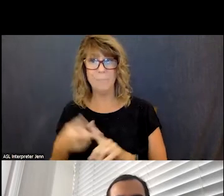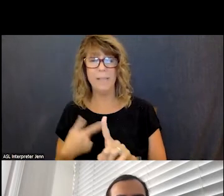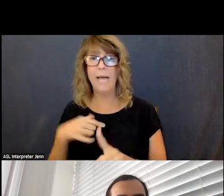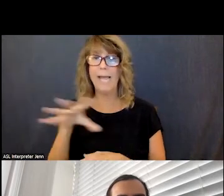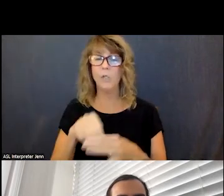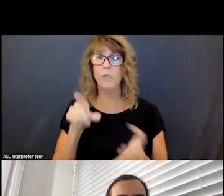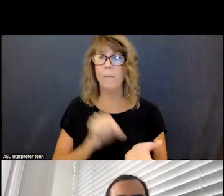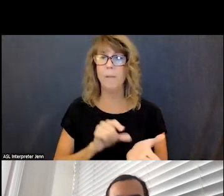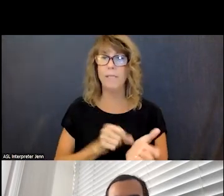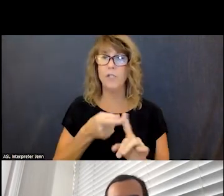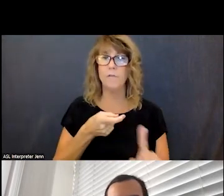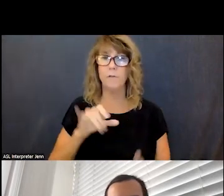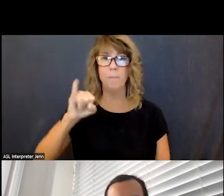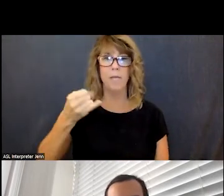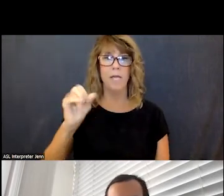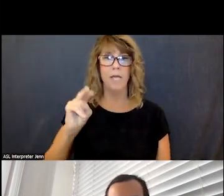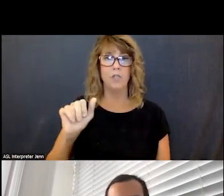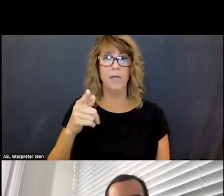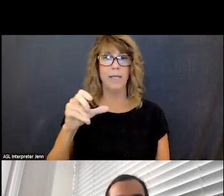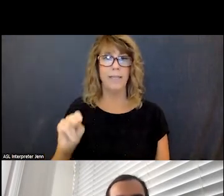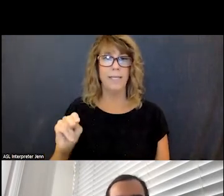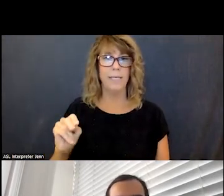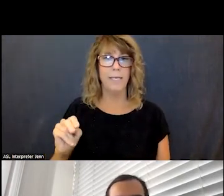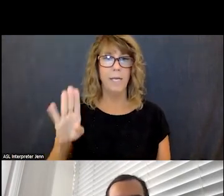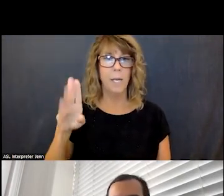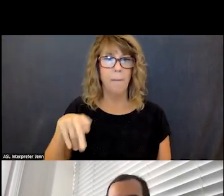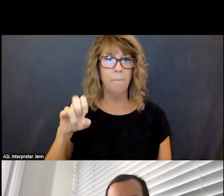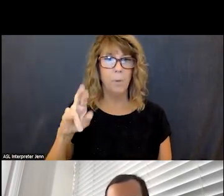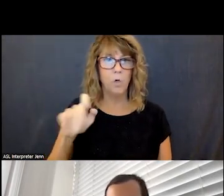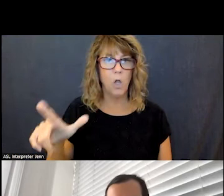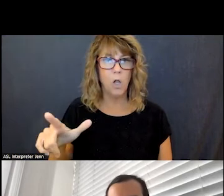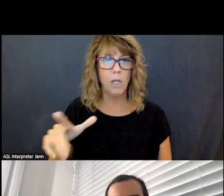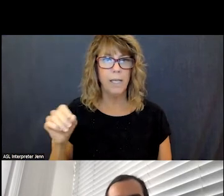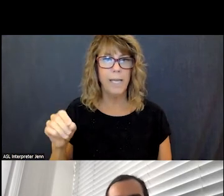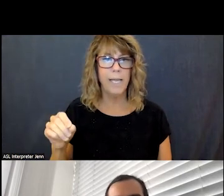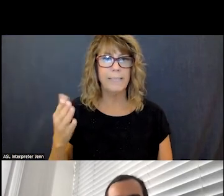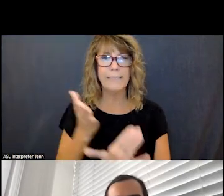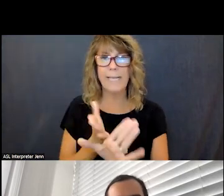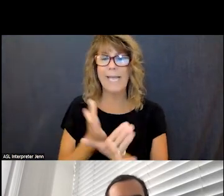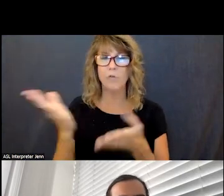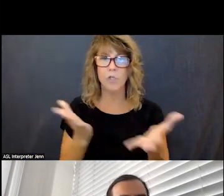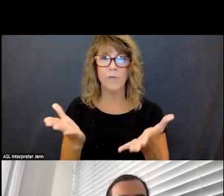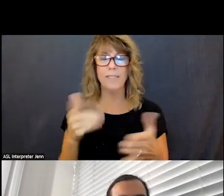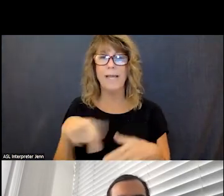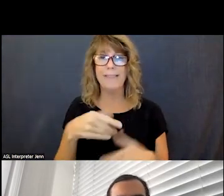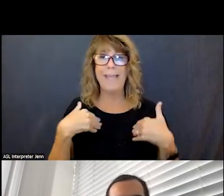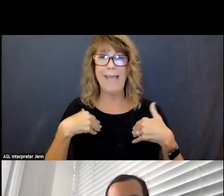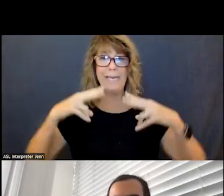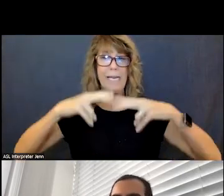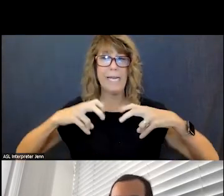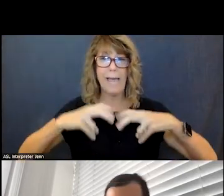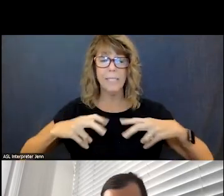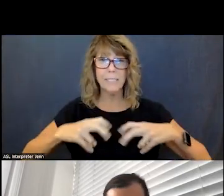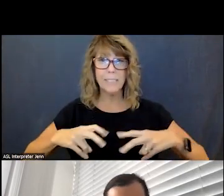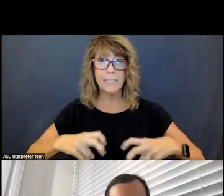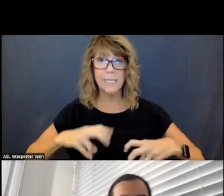by Jonathan Pirtle and colleagues in psychiatric services, where they did an analysis of